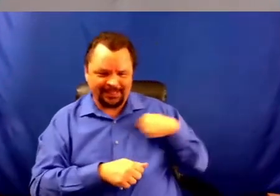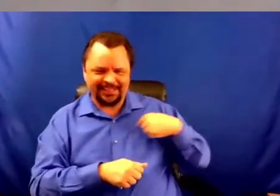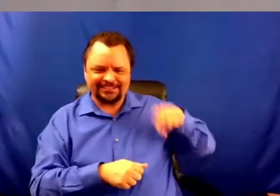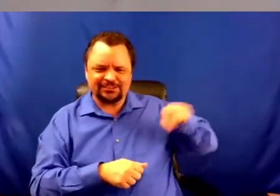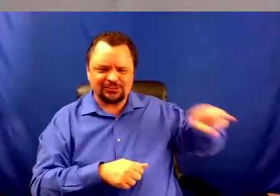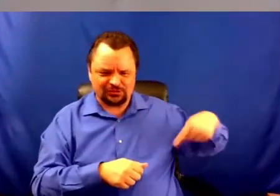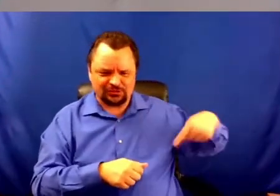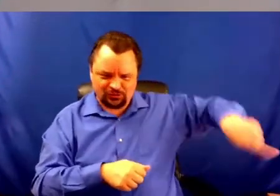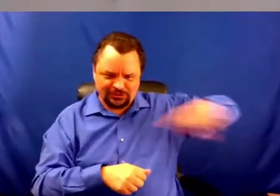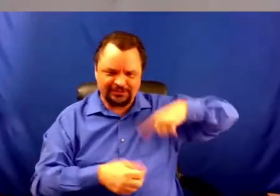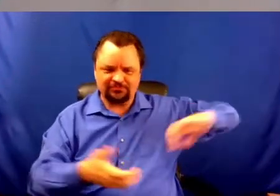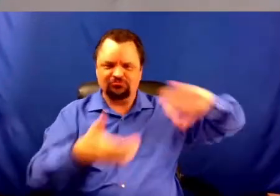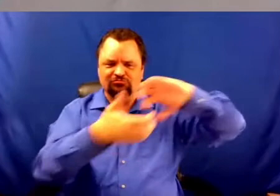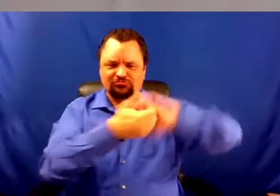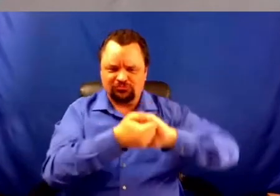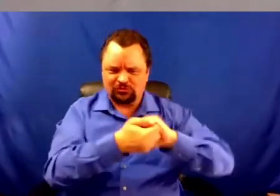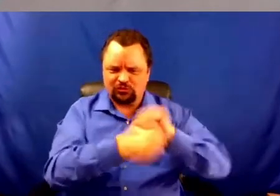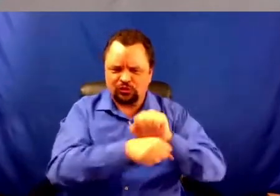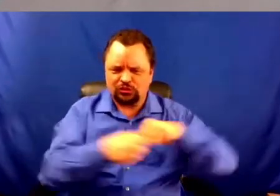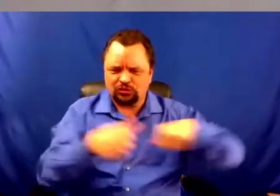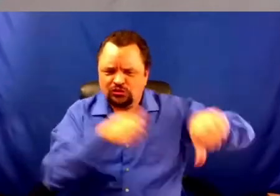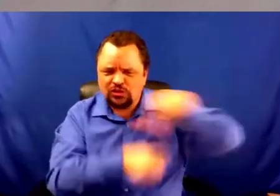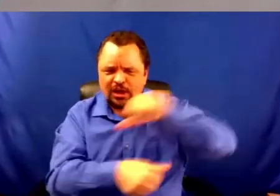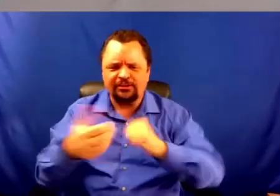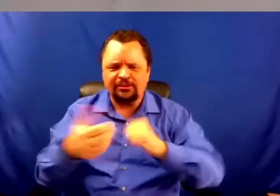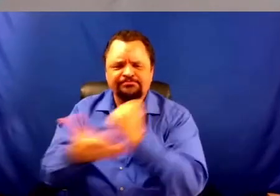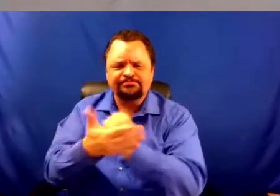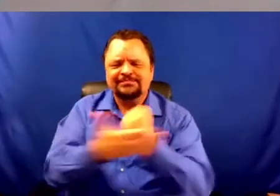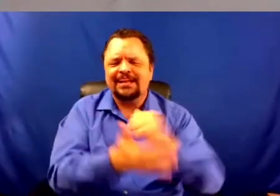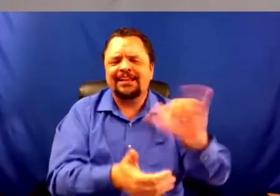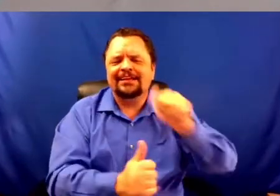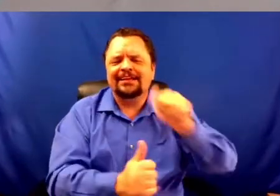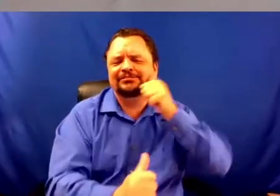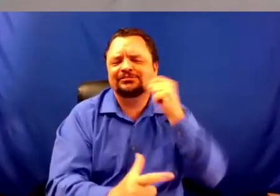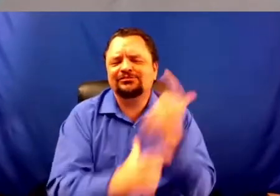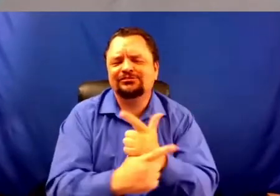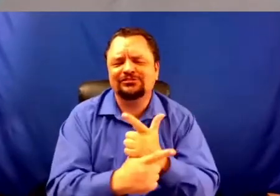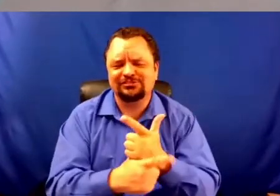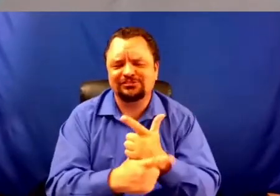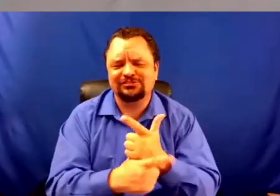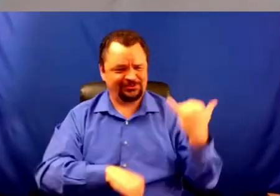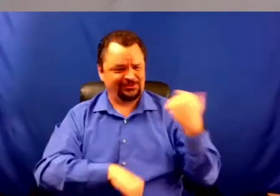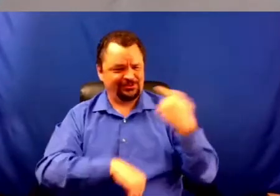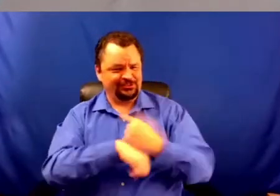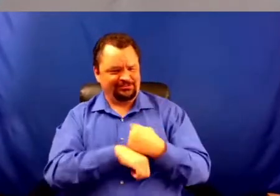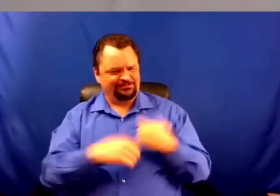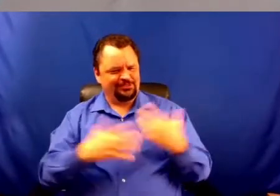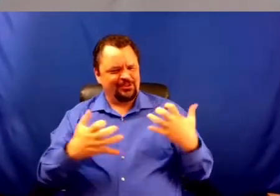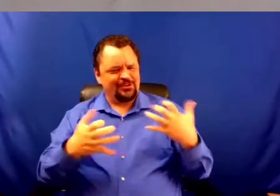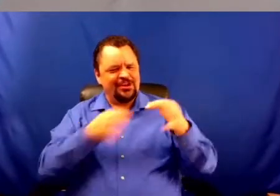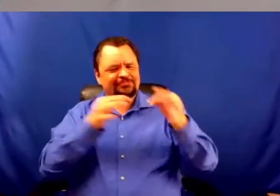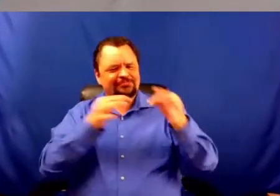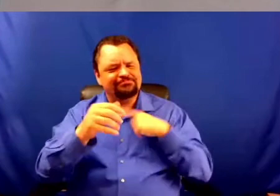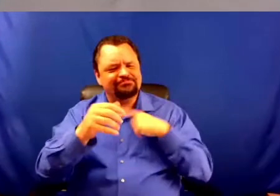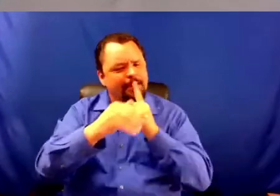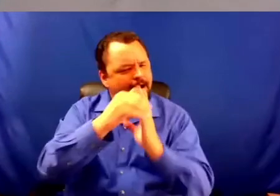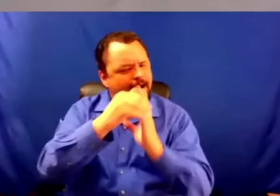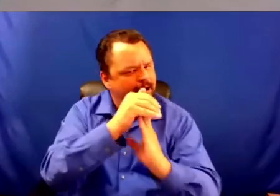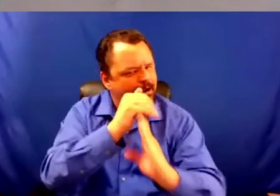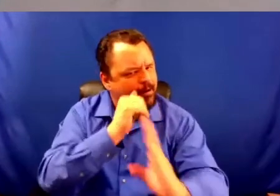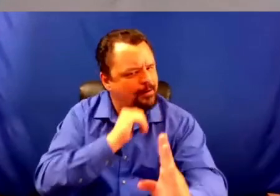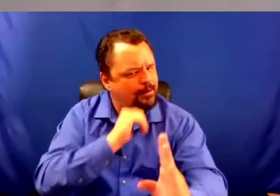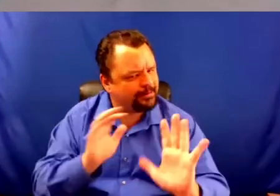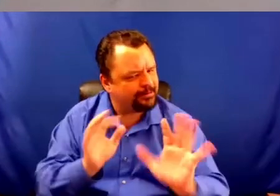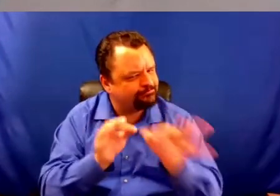each other. Amen, sister. But today it's about Leti. I just want to say a little bit about Leti because she's very humble. I'm not.